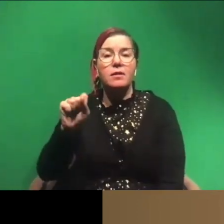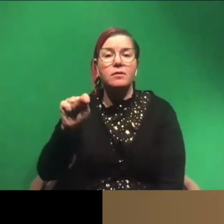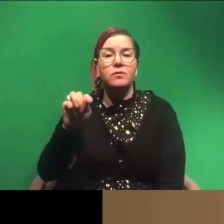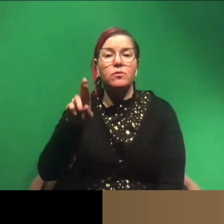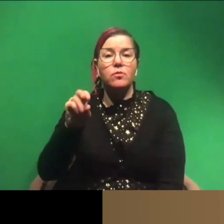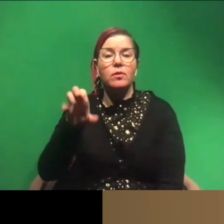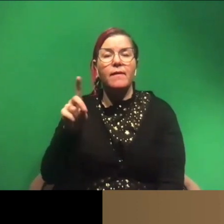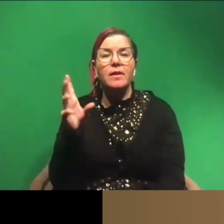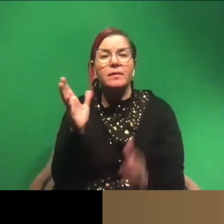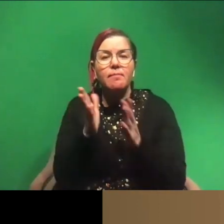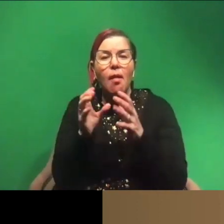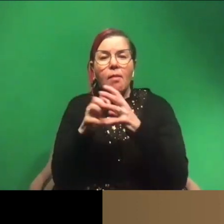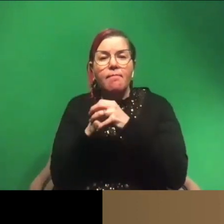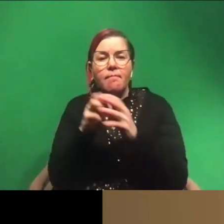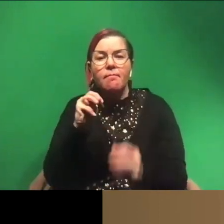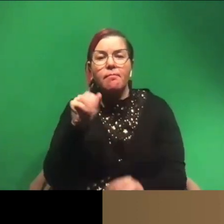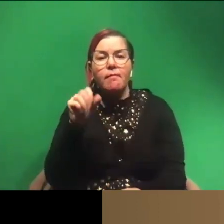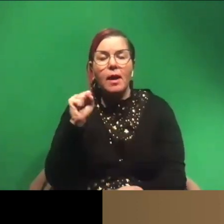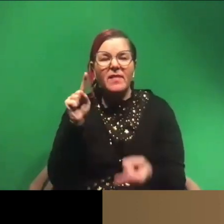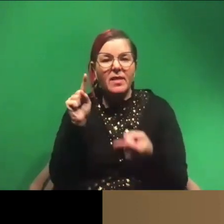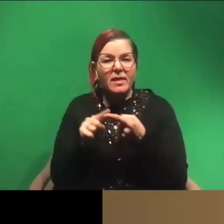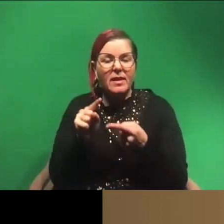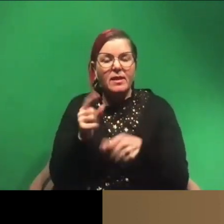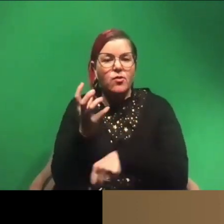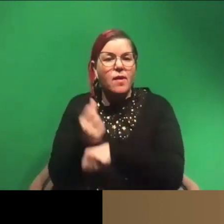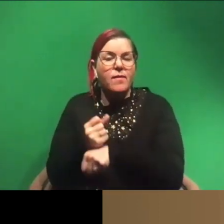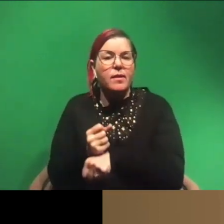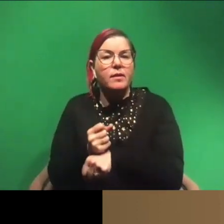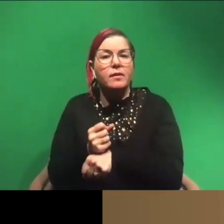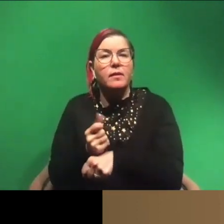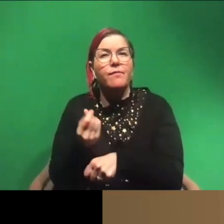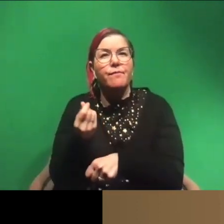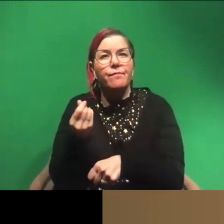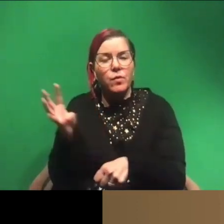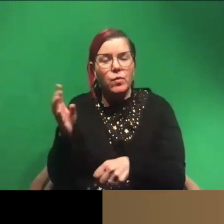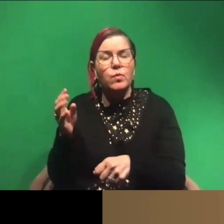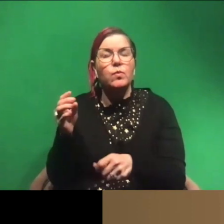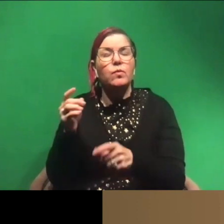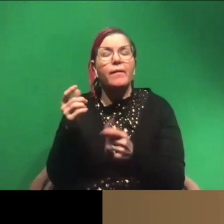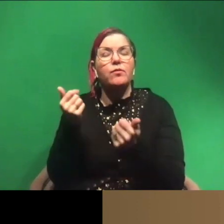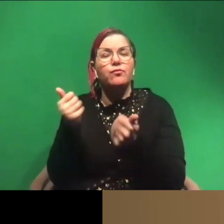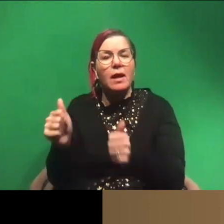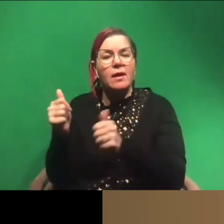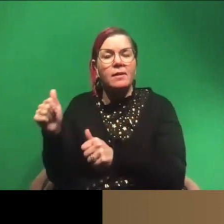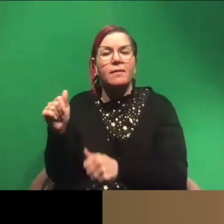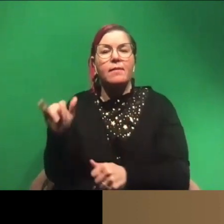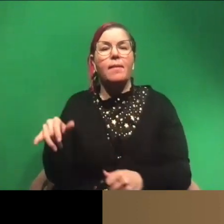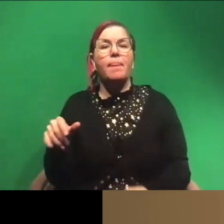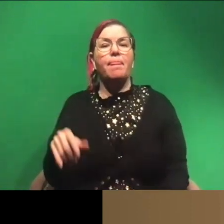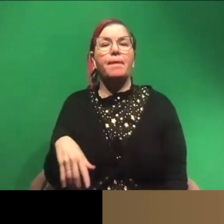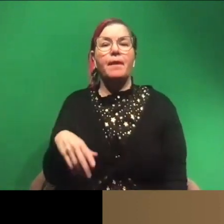mass, so that it has the least gravity. And a couple missions have tried to do things like that, like the Hayabusa